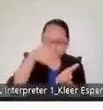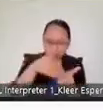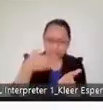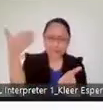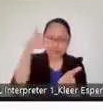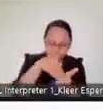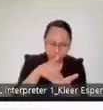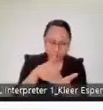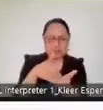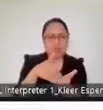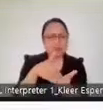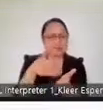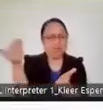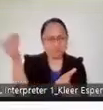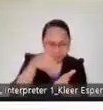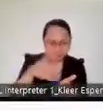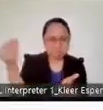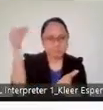ay kaisan